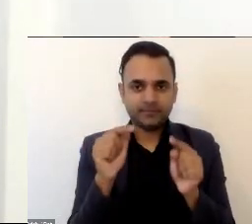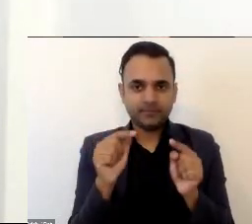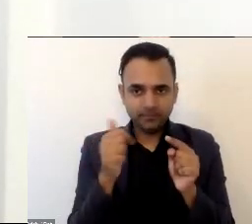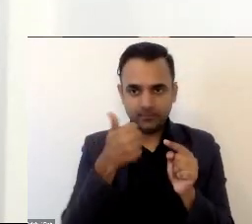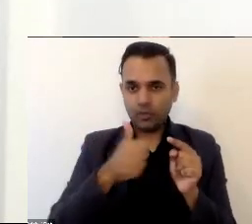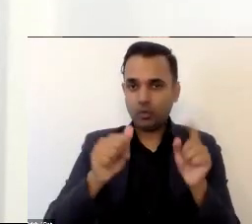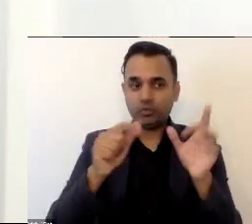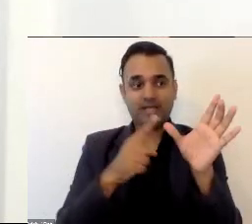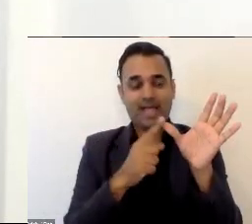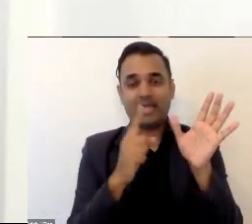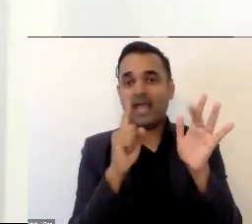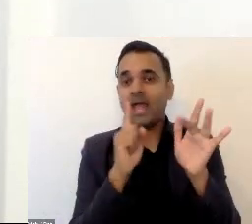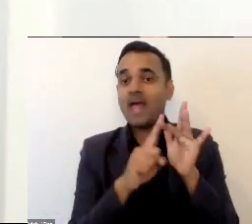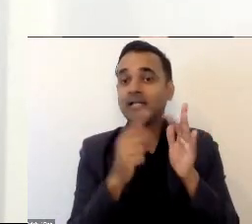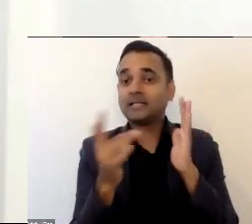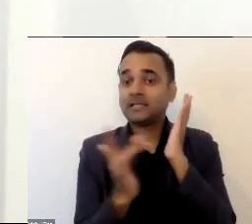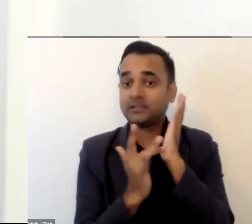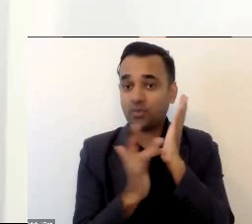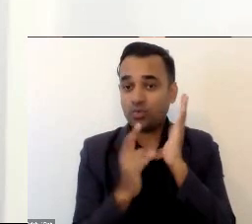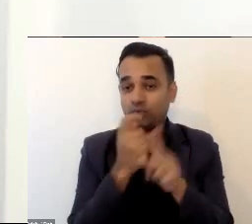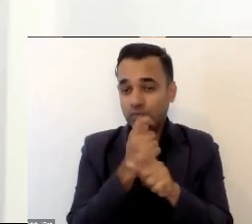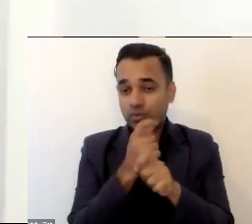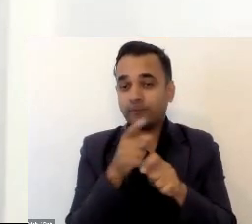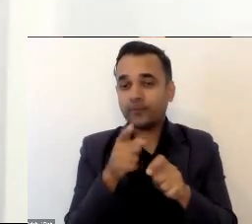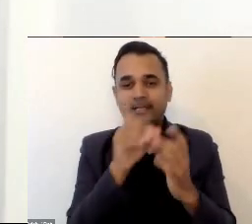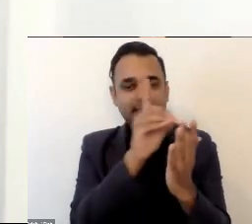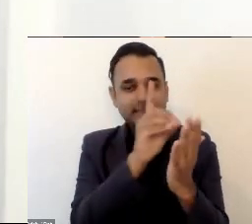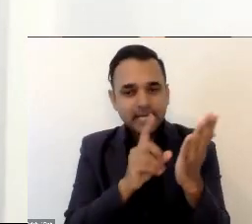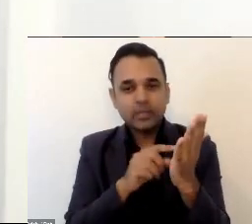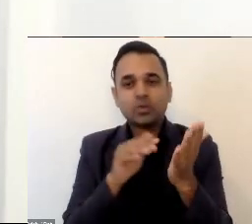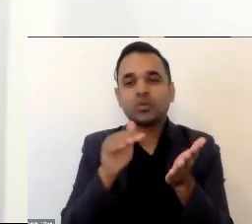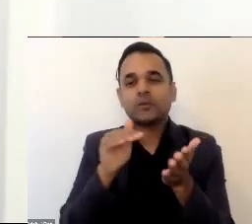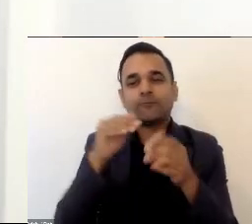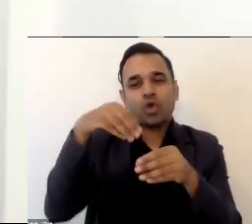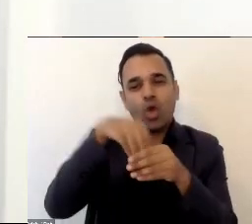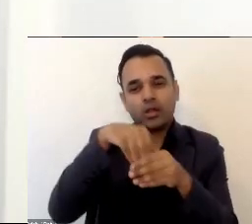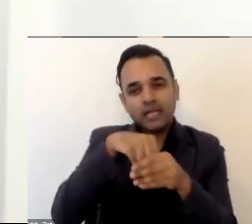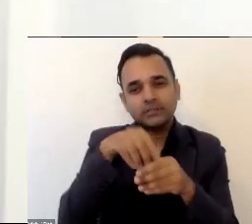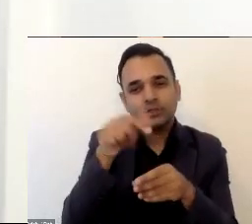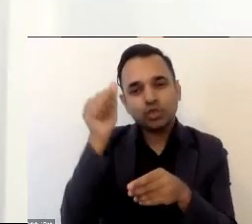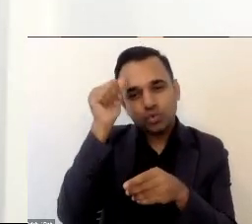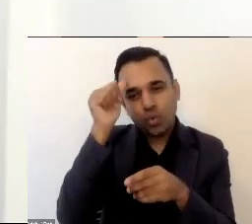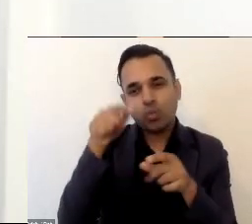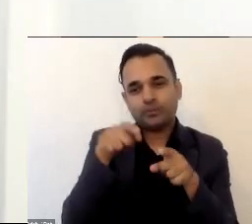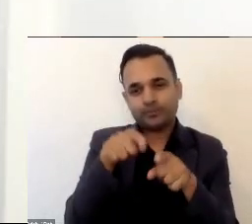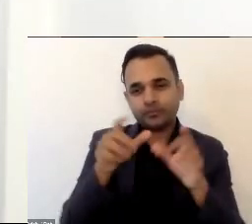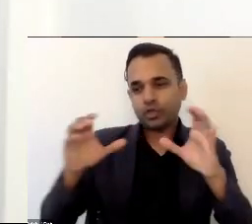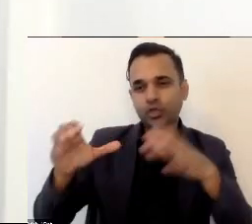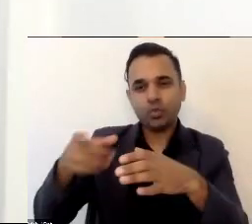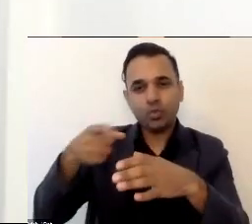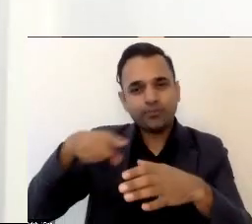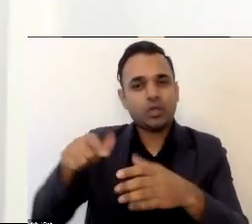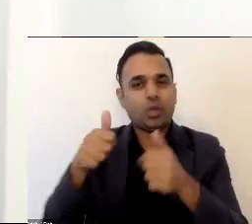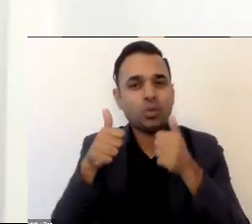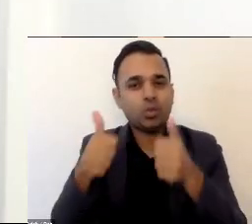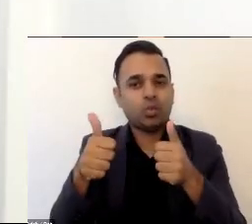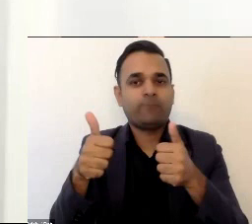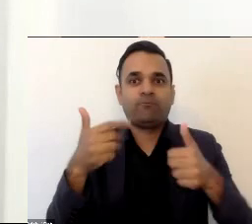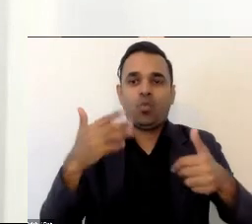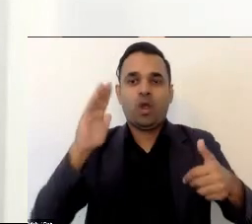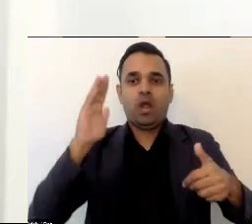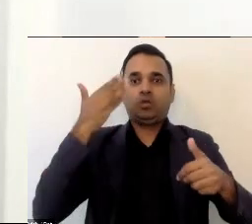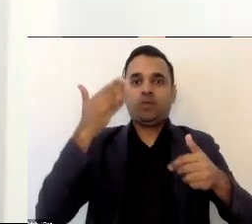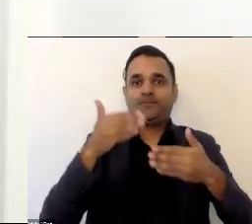an example which was hypothetical, but based on real life experience. So we